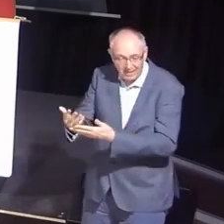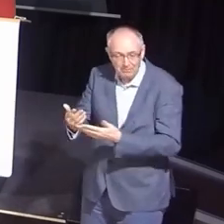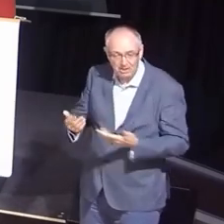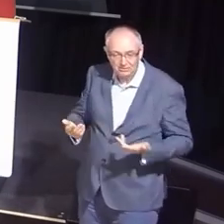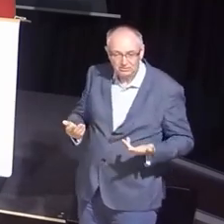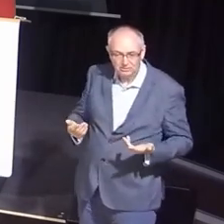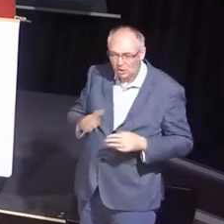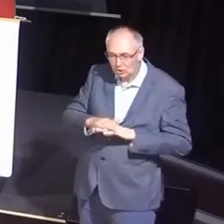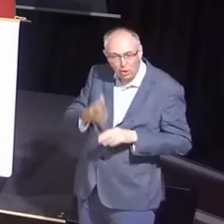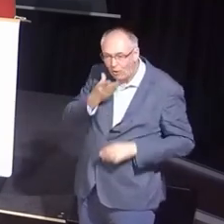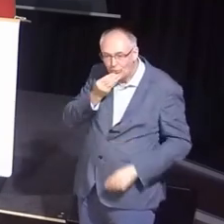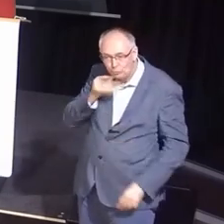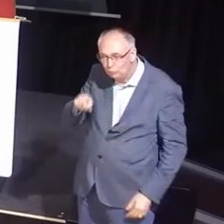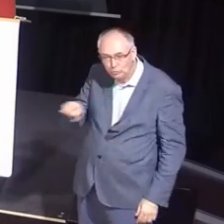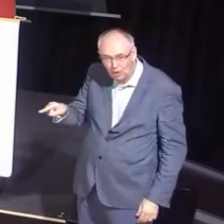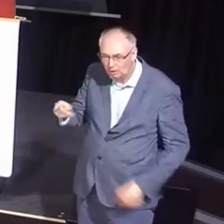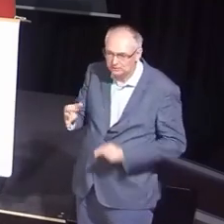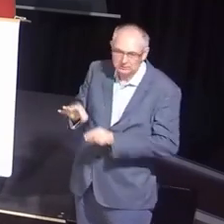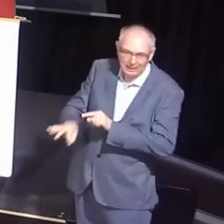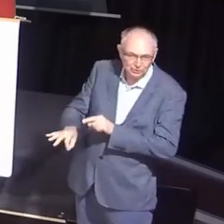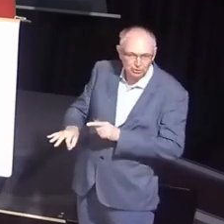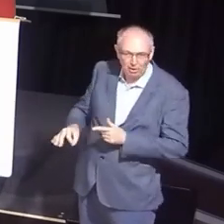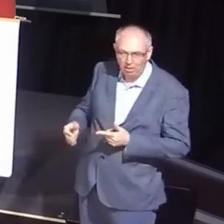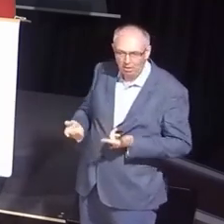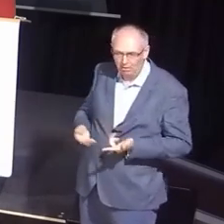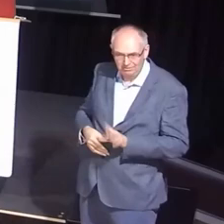are special or broken. They're